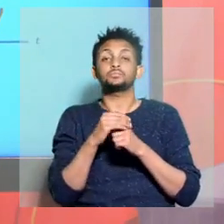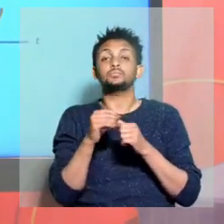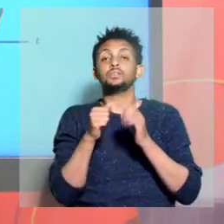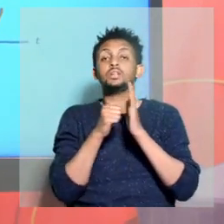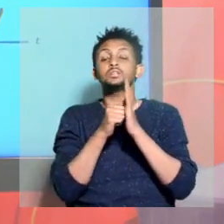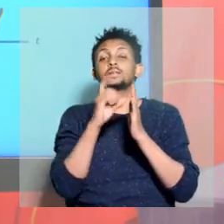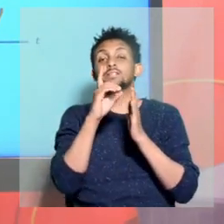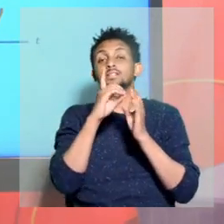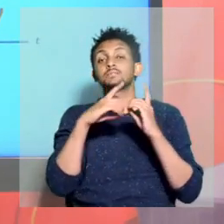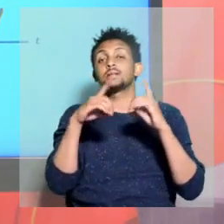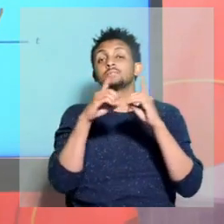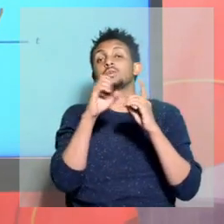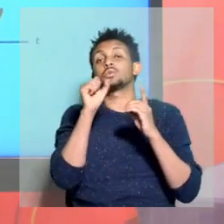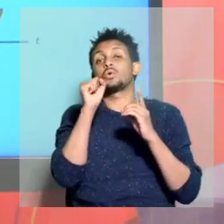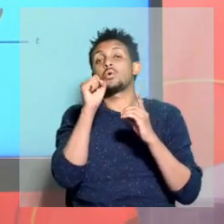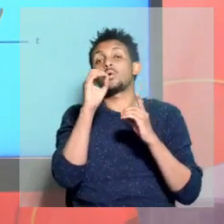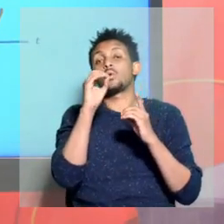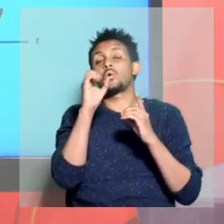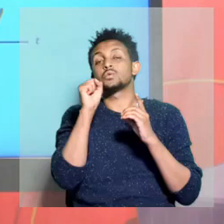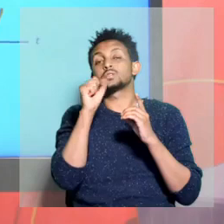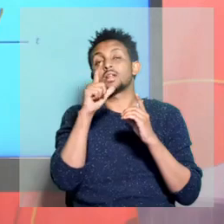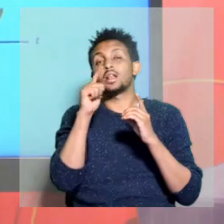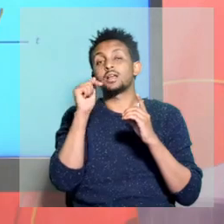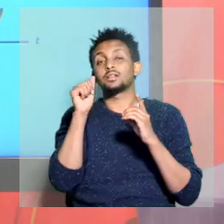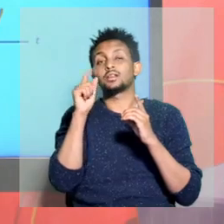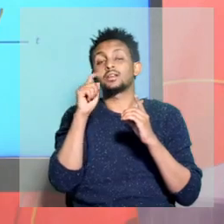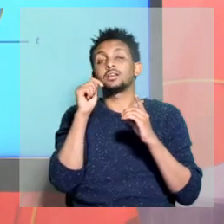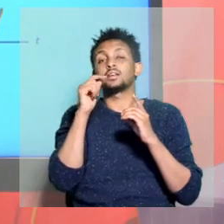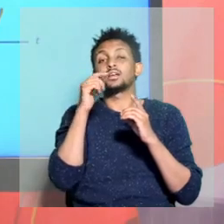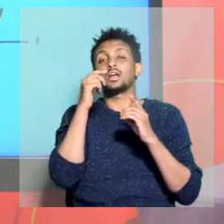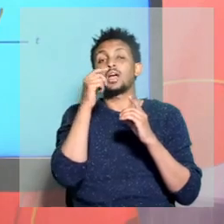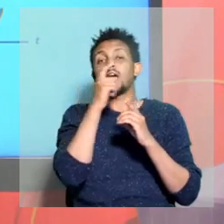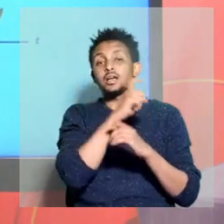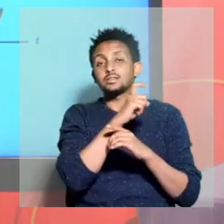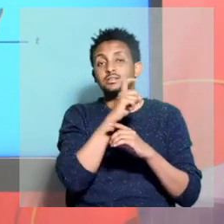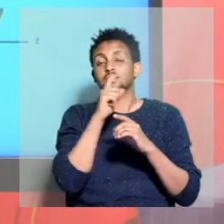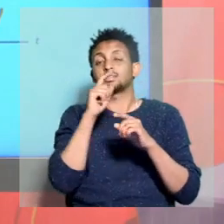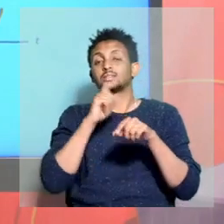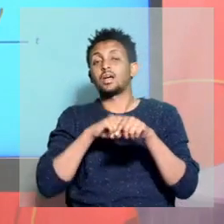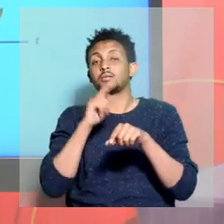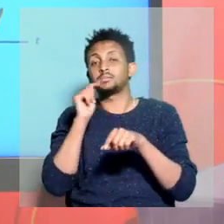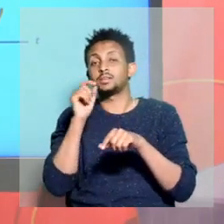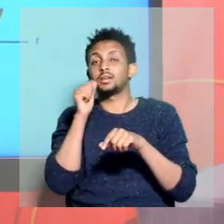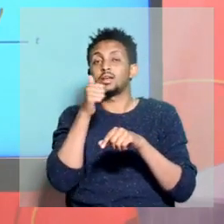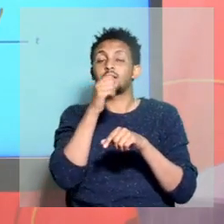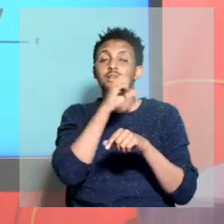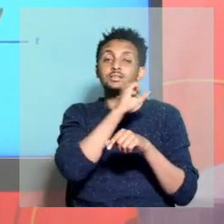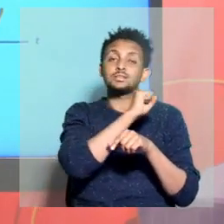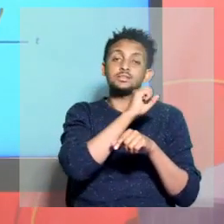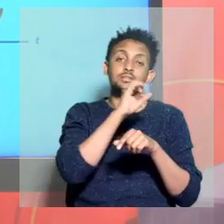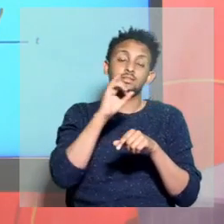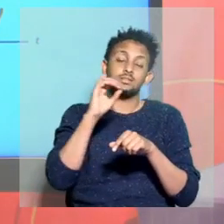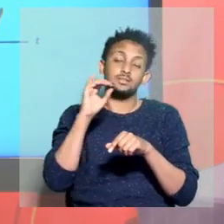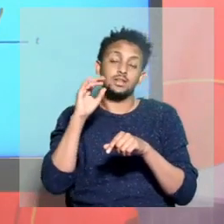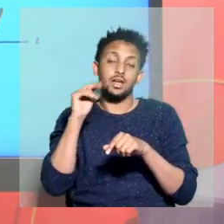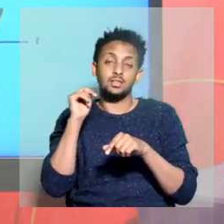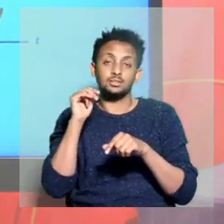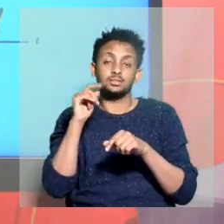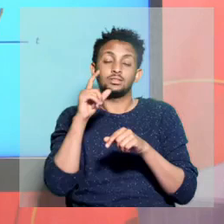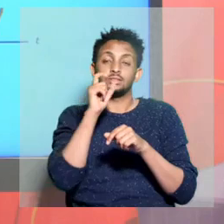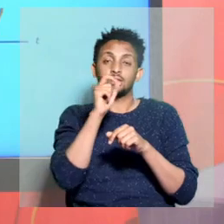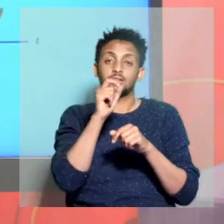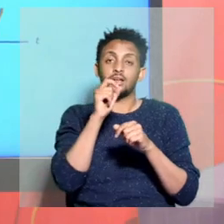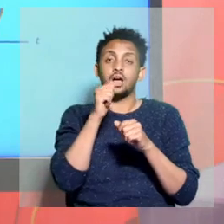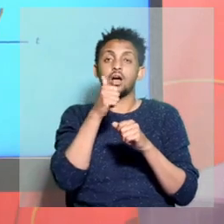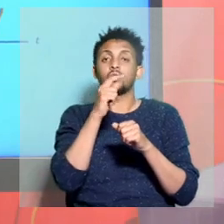the displacement of oscillatory body using x as a function of time t, a sine theta. Well, theta, from